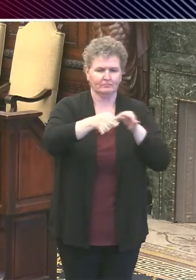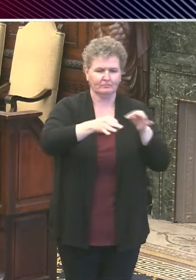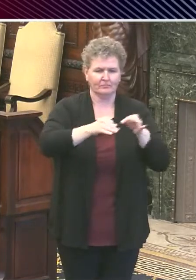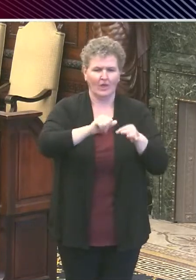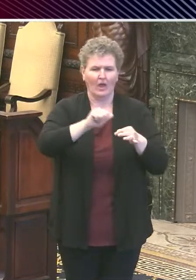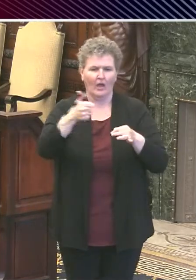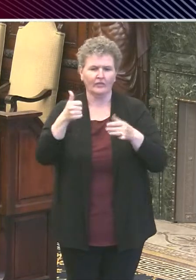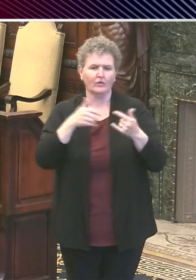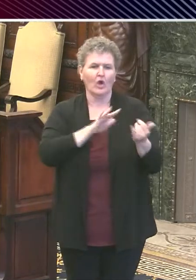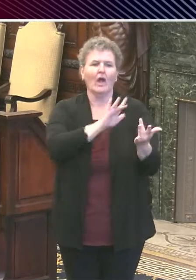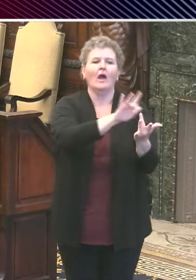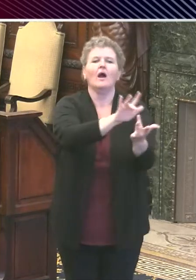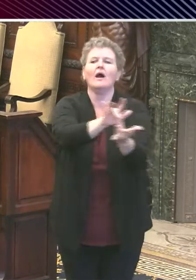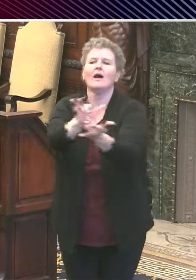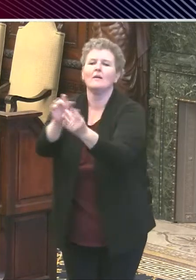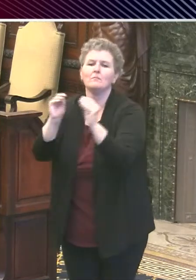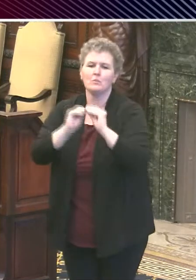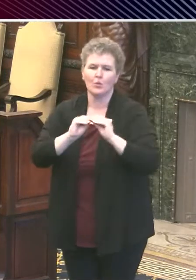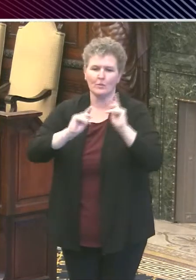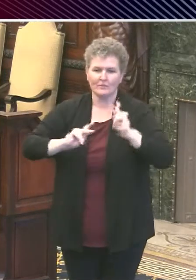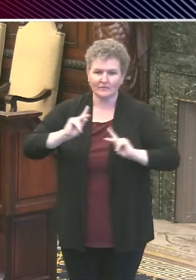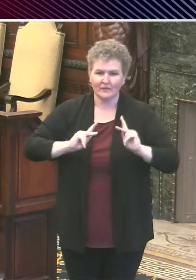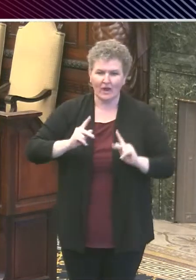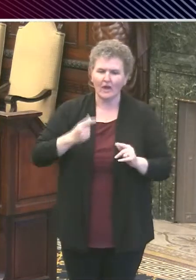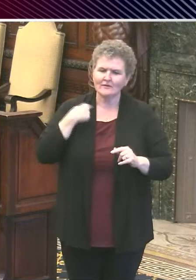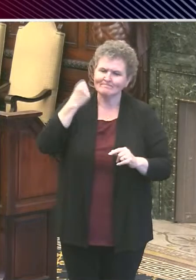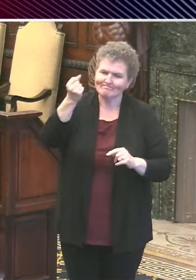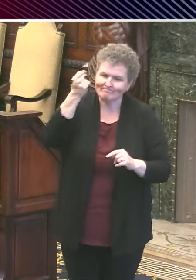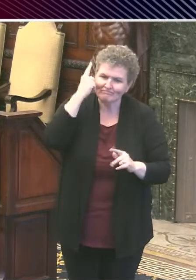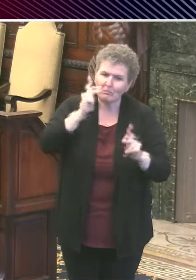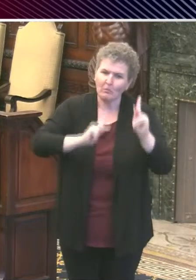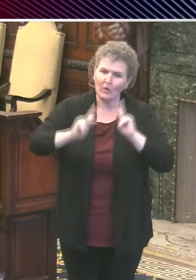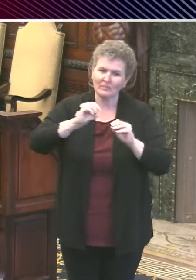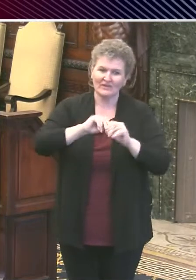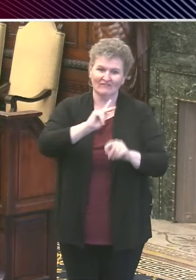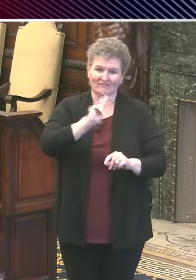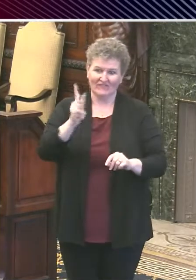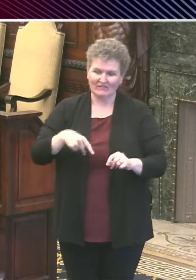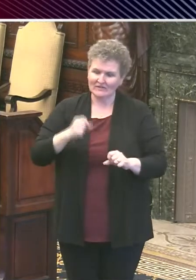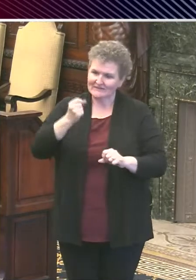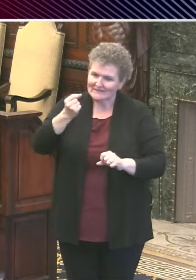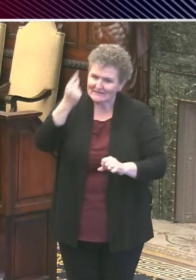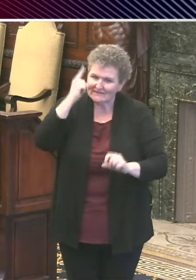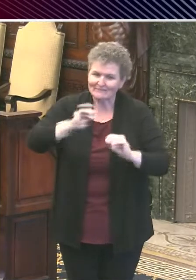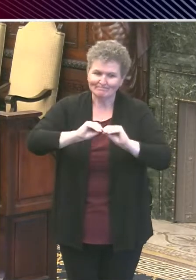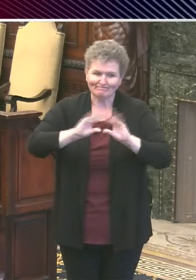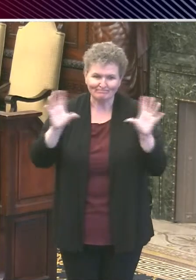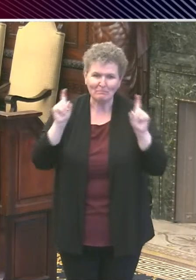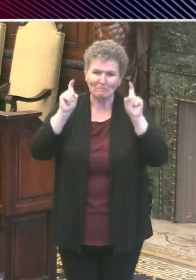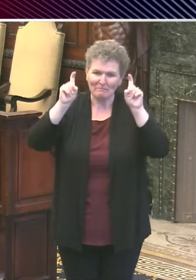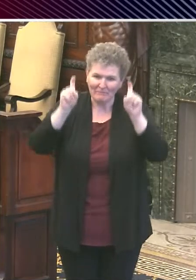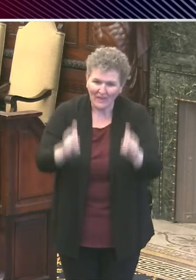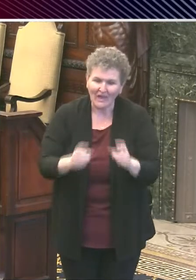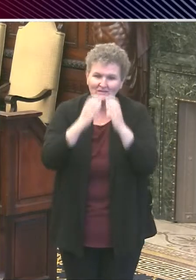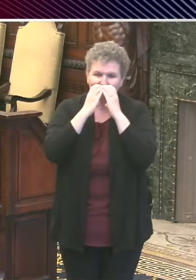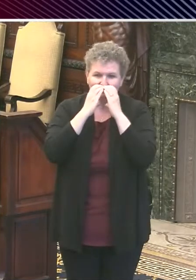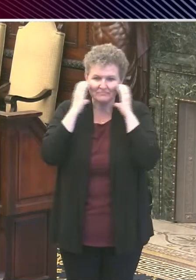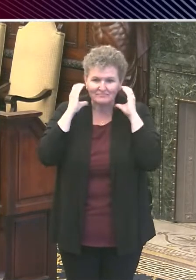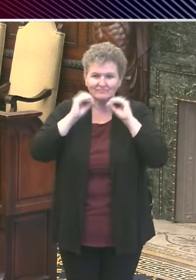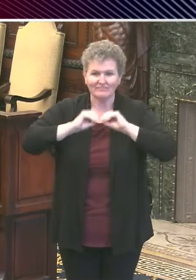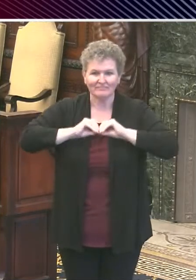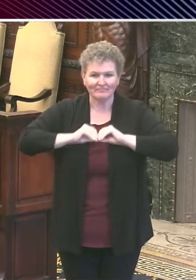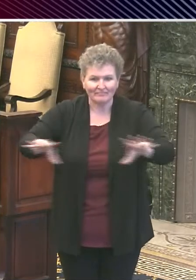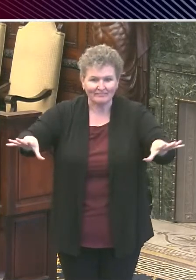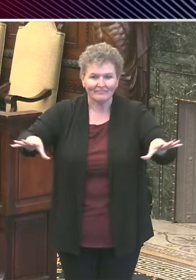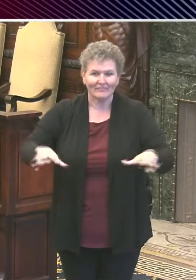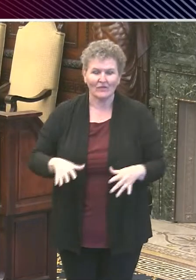of Philadelphians understand that mask use is critical to stopping the spread of COVID-19. In fact, according to a recent survey,